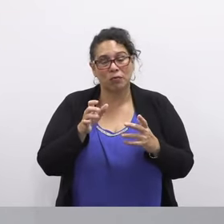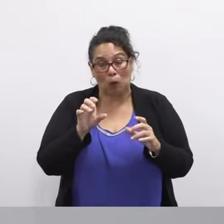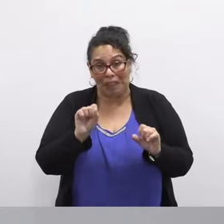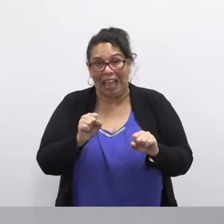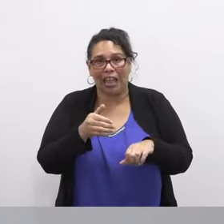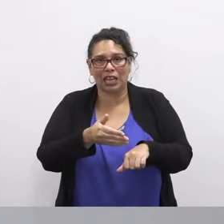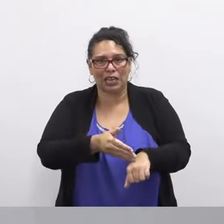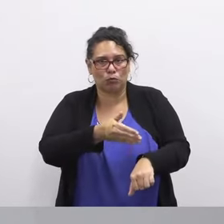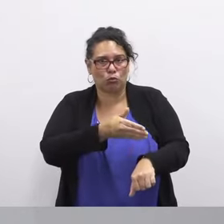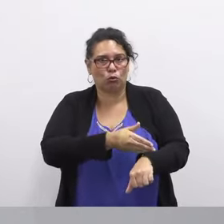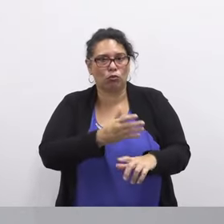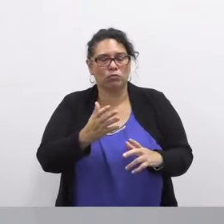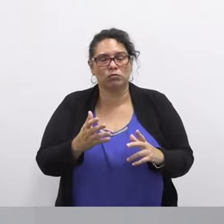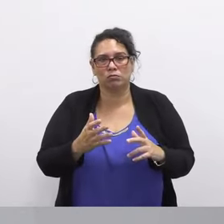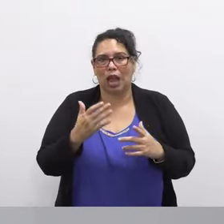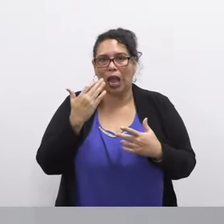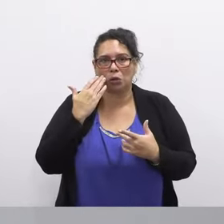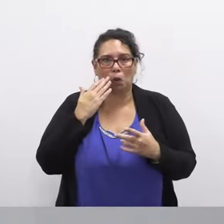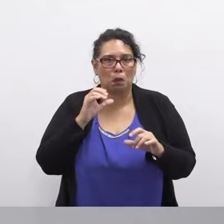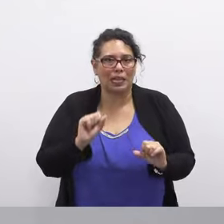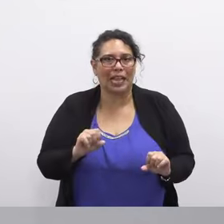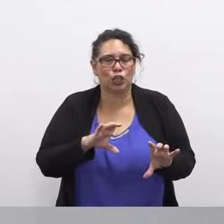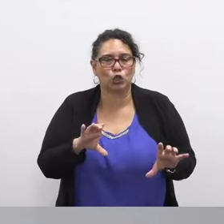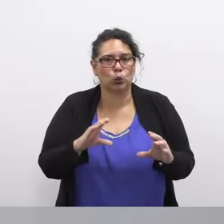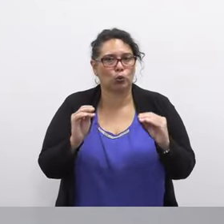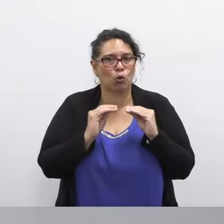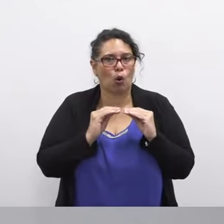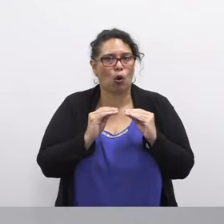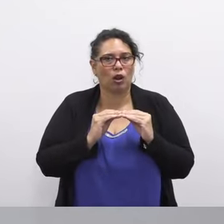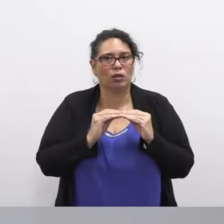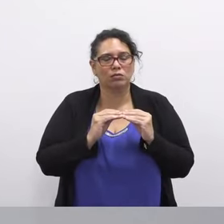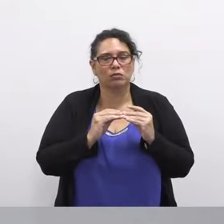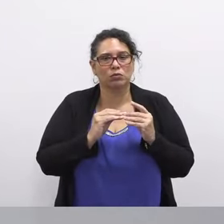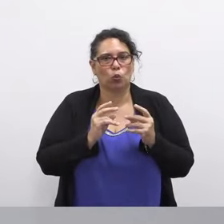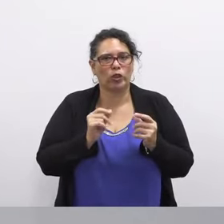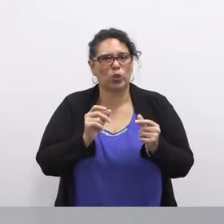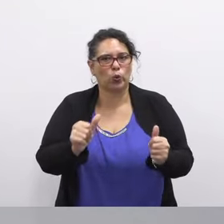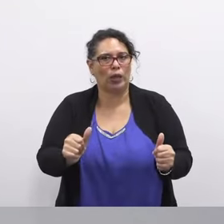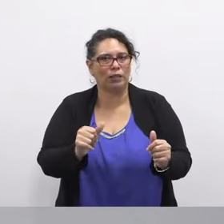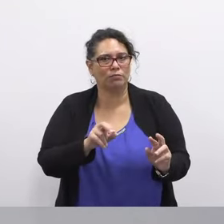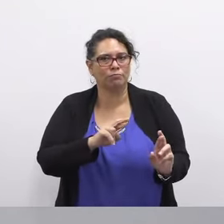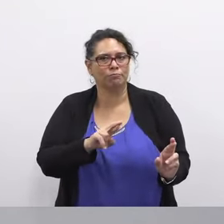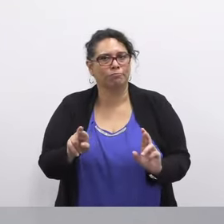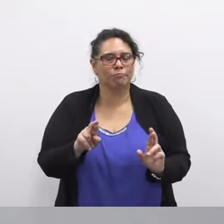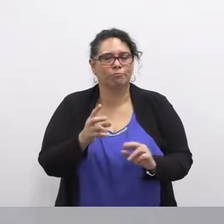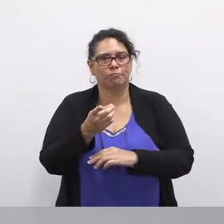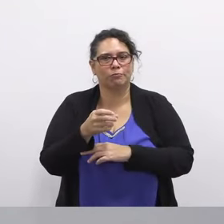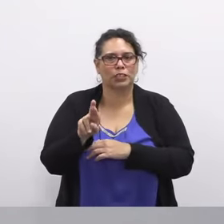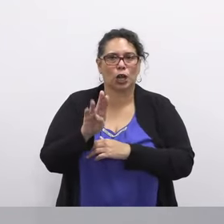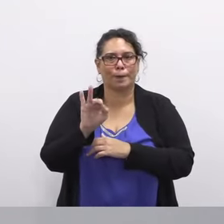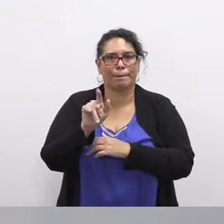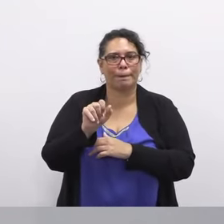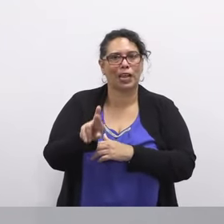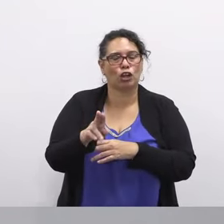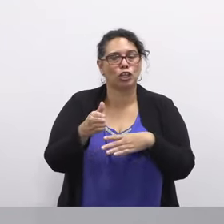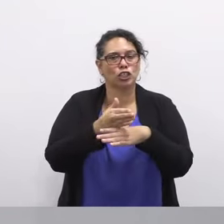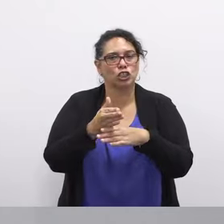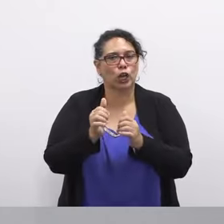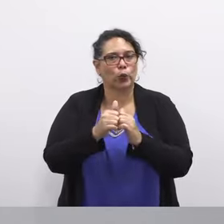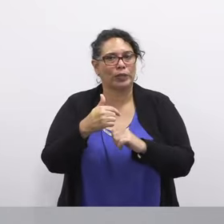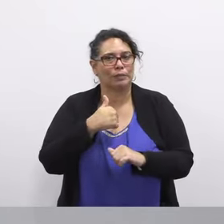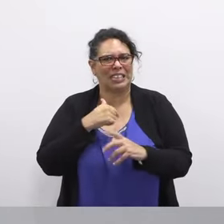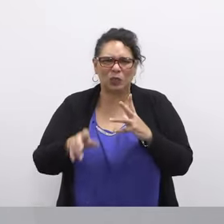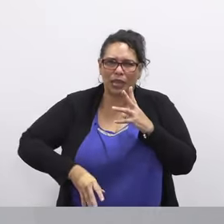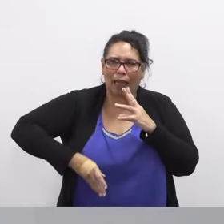improvement, and I share that we could be doing more, we very quickly mobilized Dr. Baker shared with me the extra work that